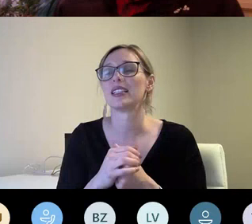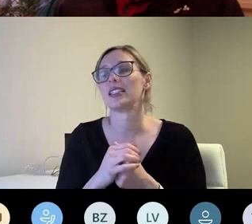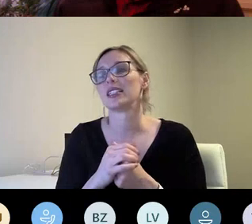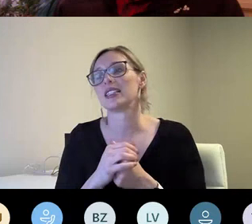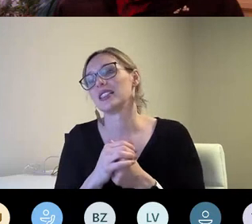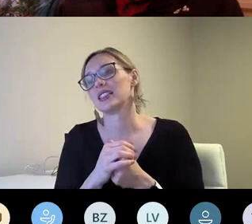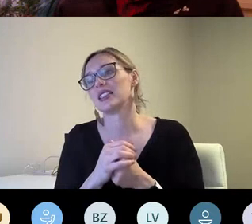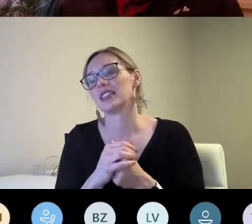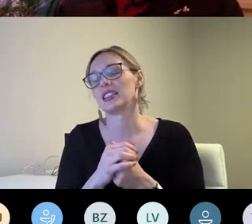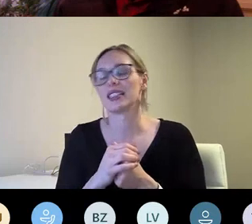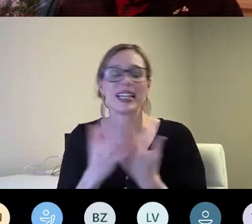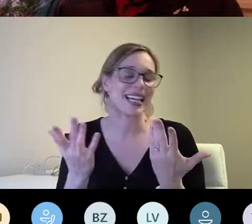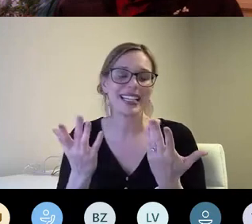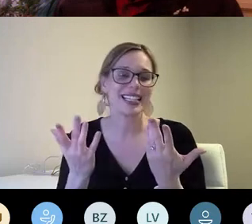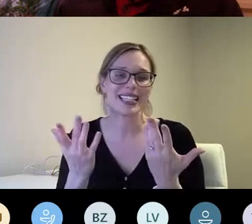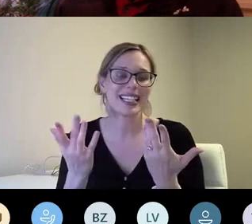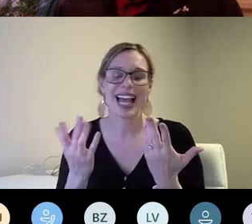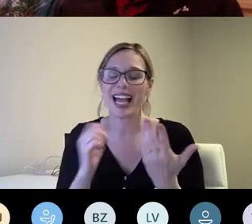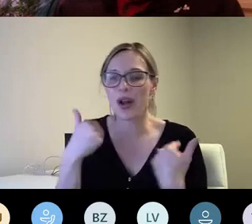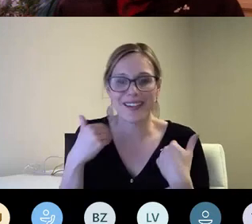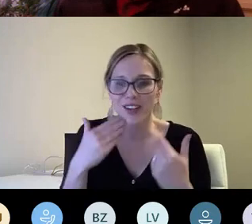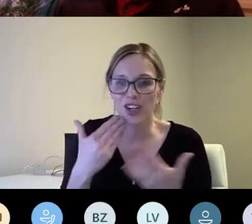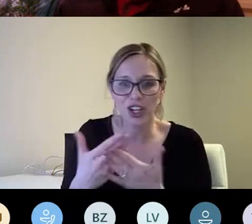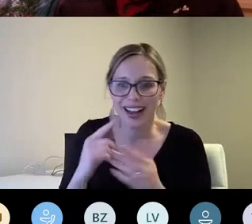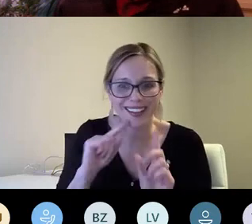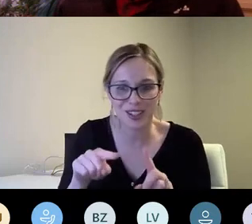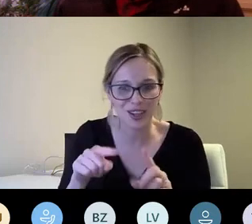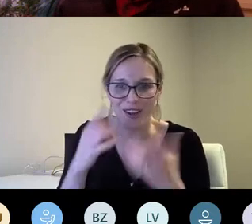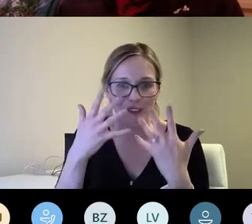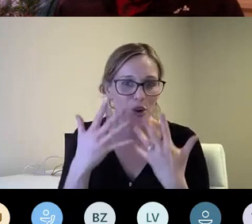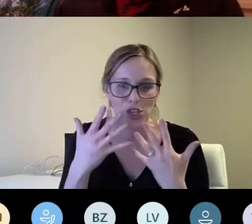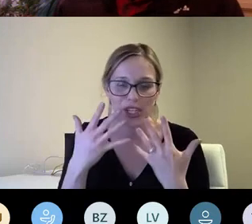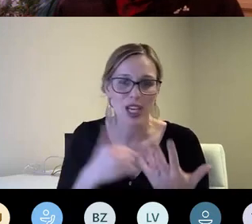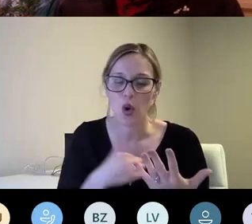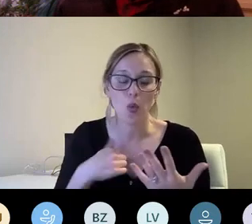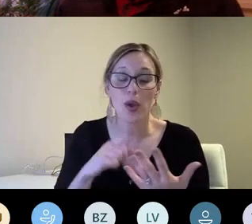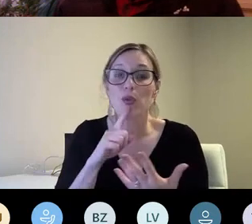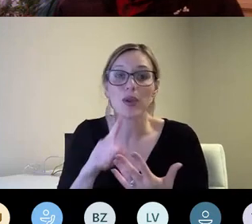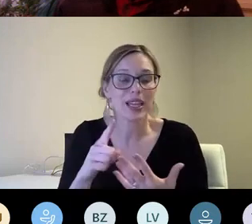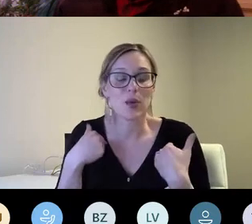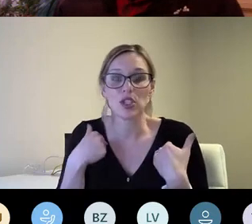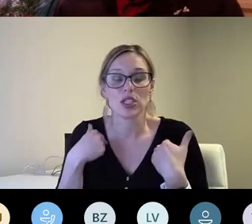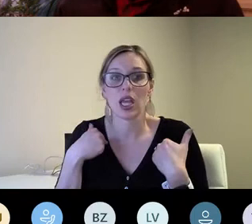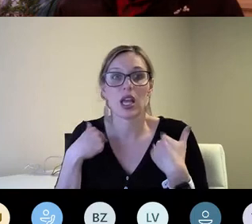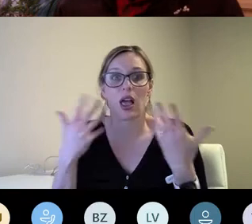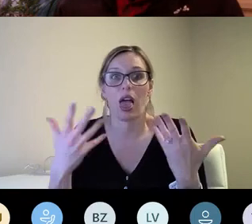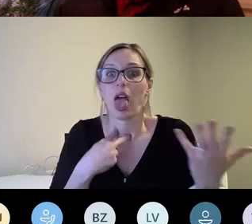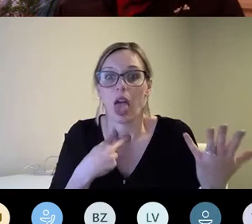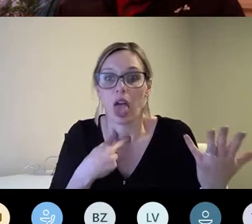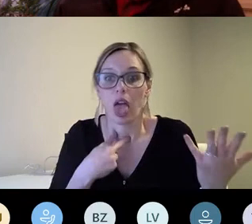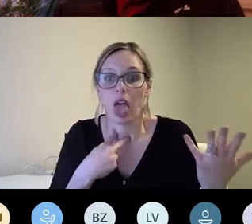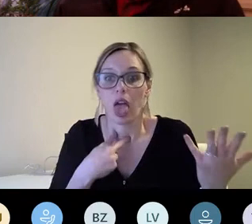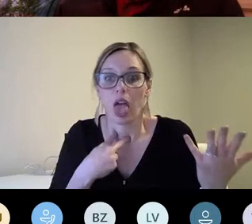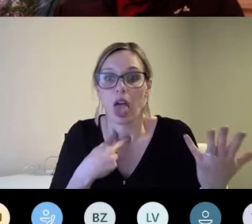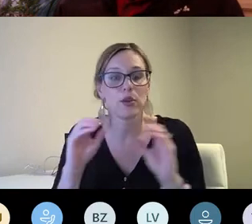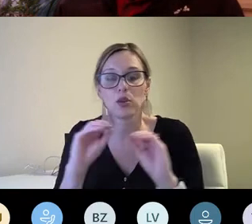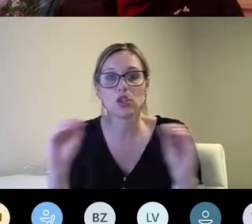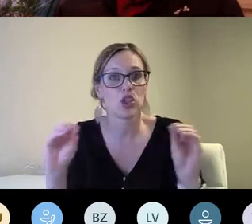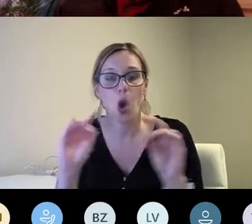I don't know. It's I don't have a good answer, unfortunately. Like we literally hit an impasse and there was no, clear